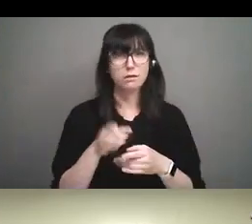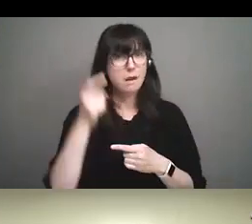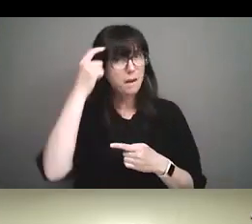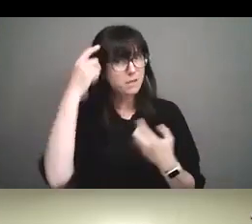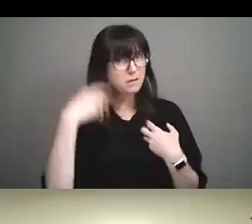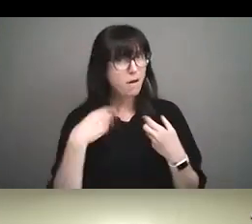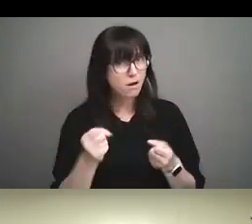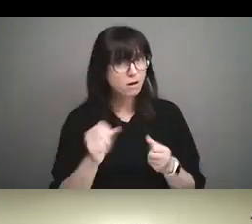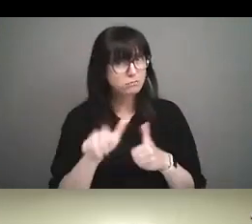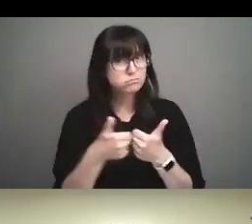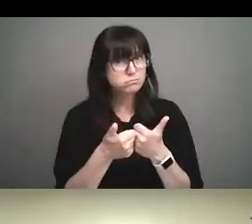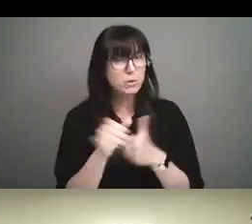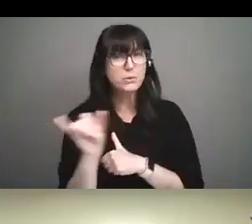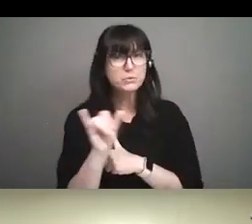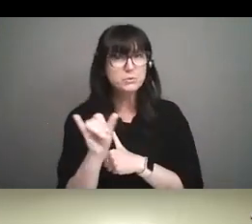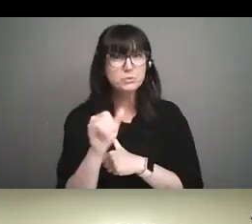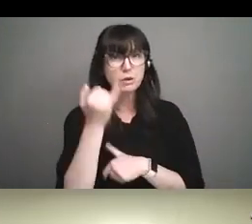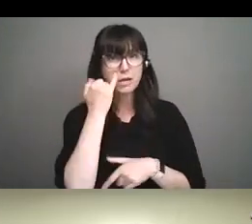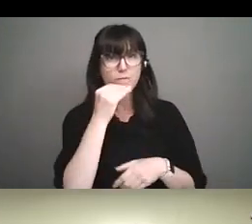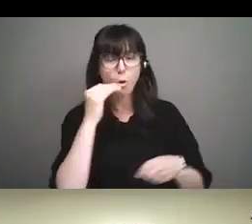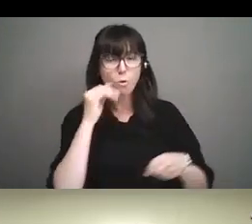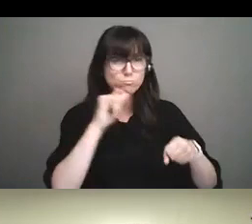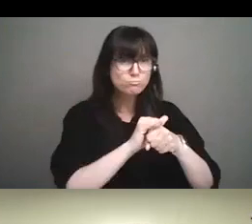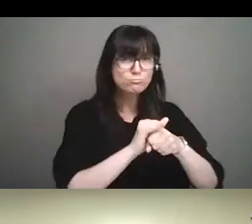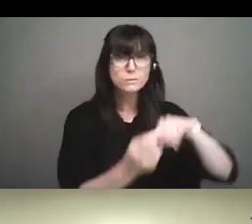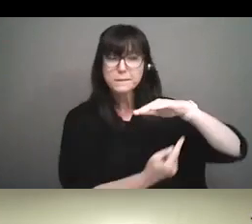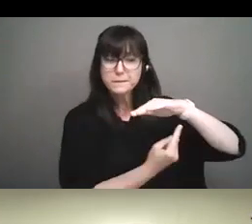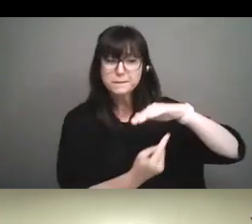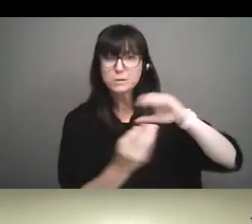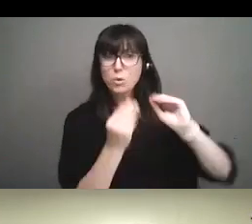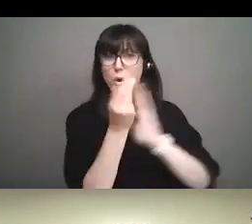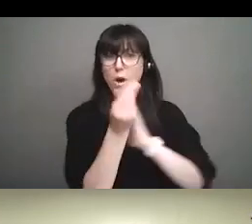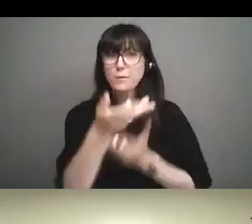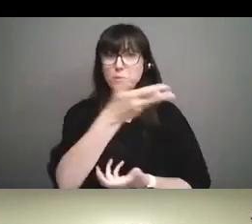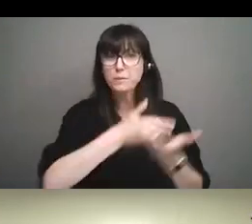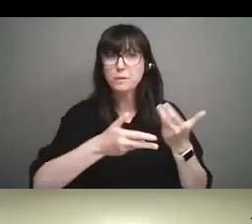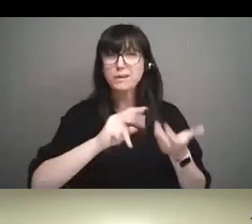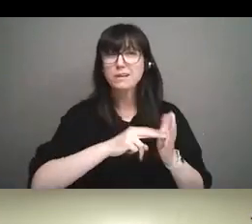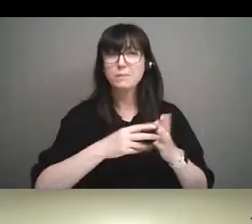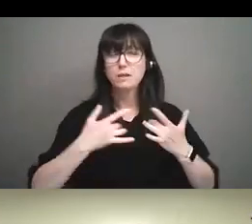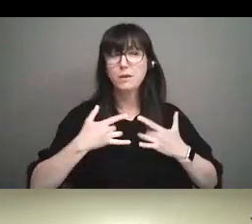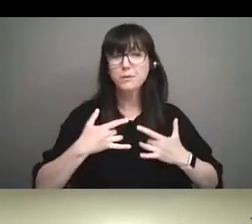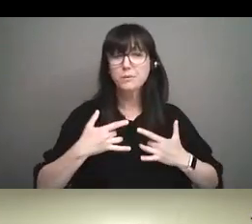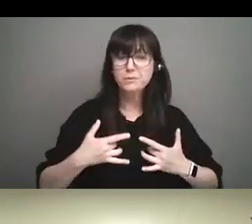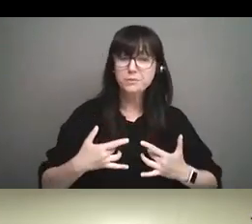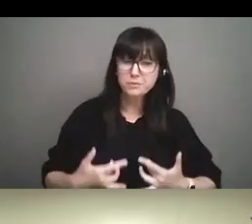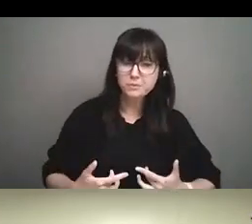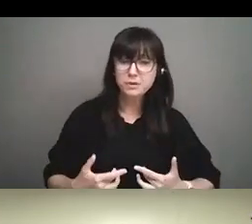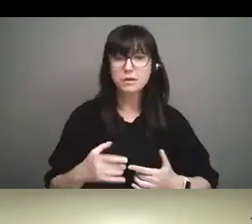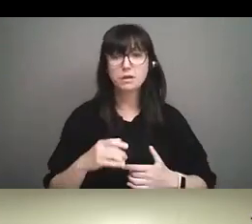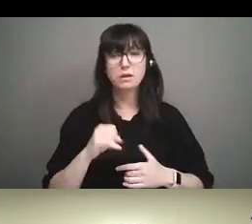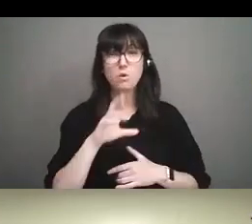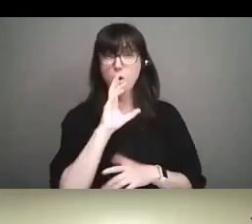of isolation or limited activity, which can result in low mood and even worsening of